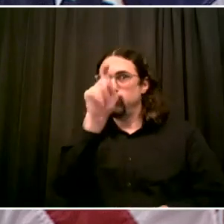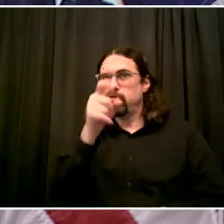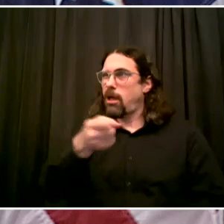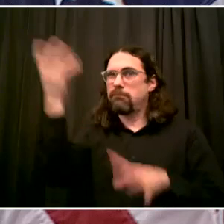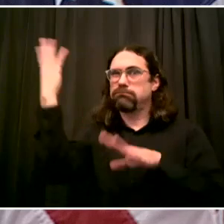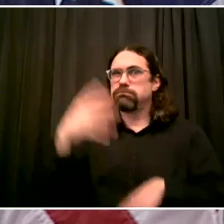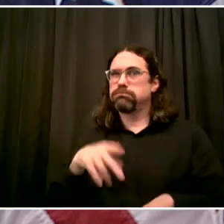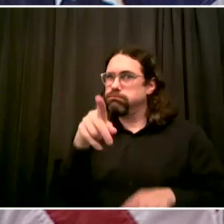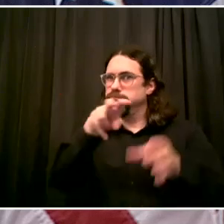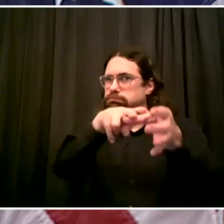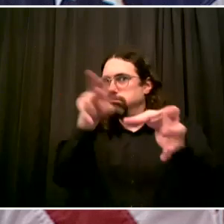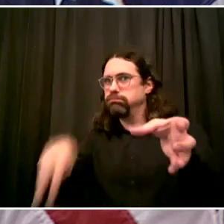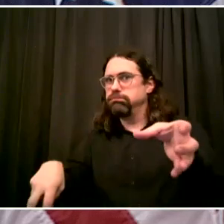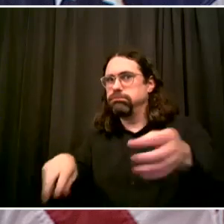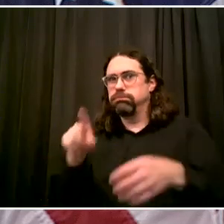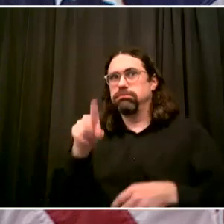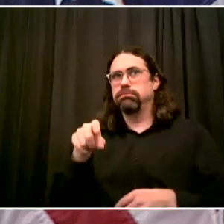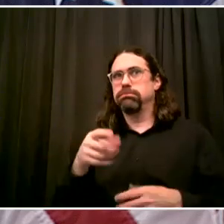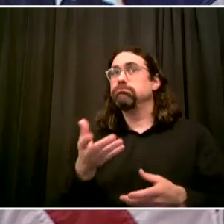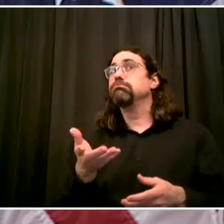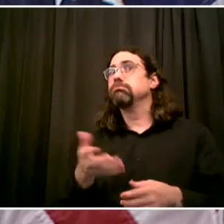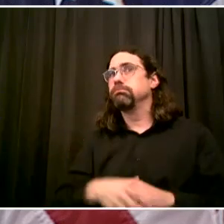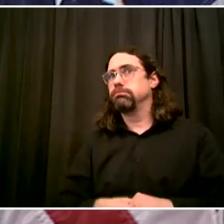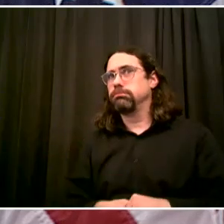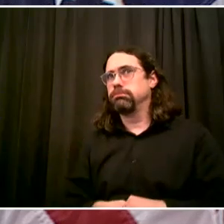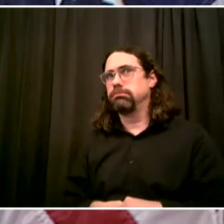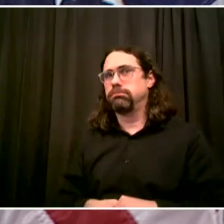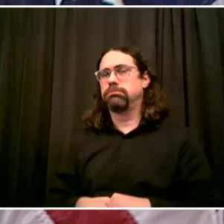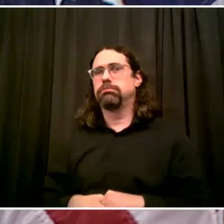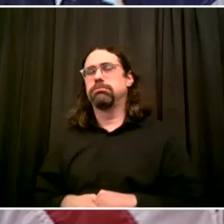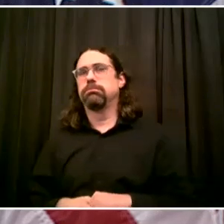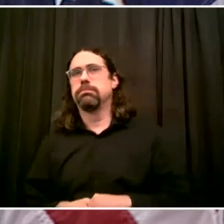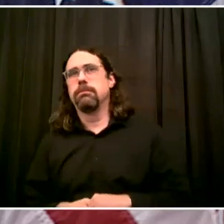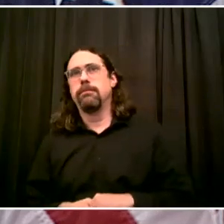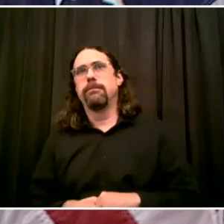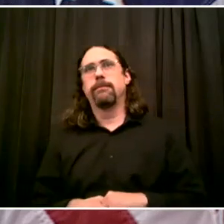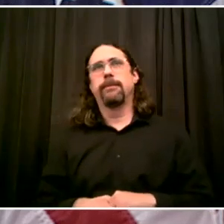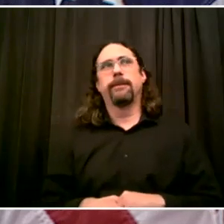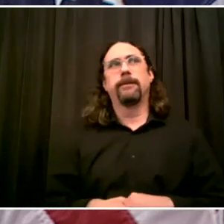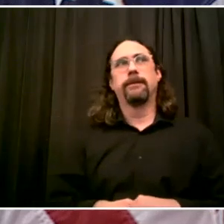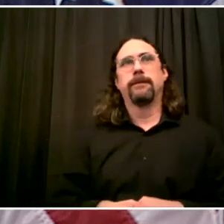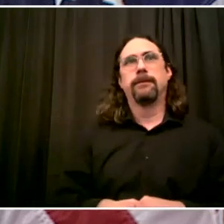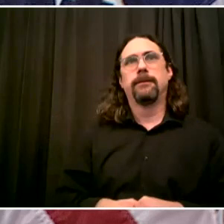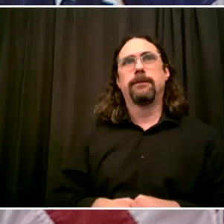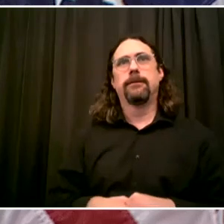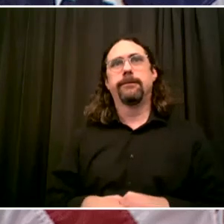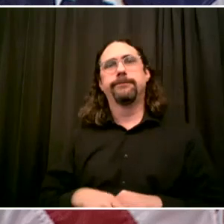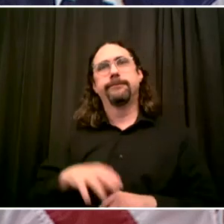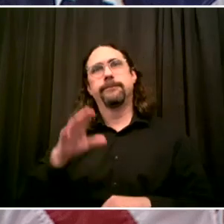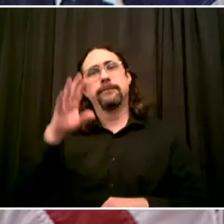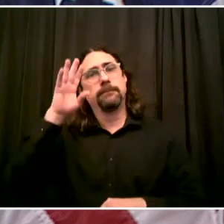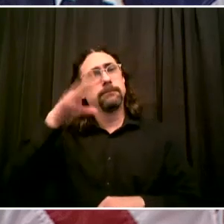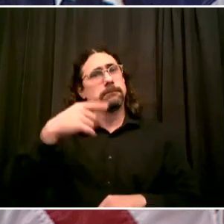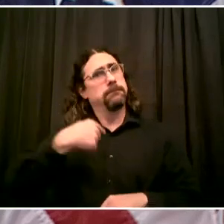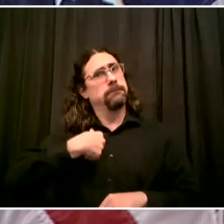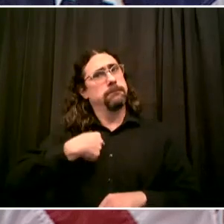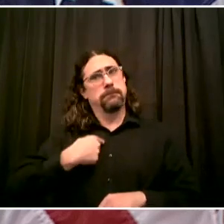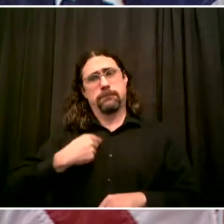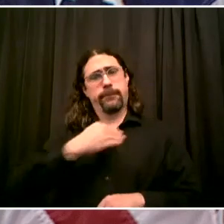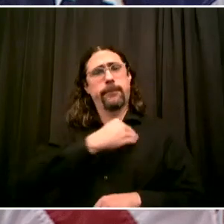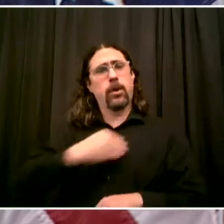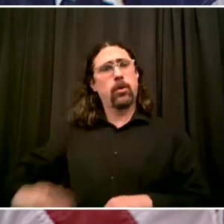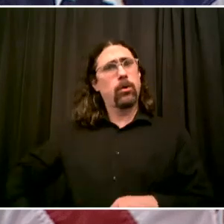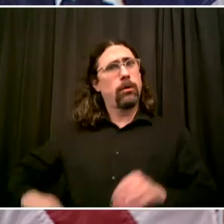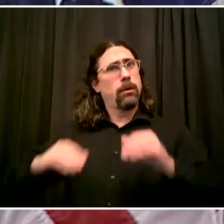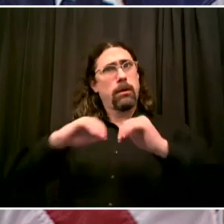not going to dignify it. I was elected by the people of this city. The first time was 73% of the vote. The second time was 67% of the vote.